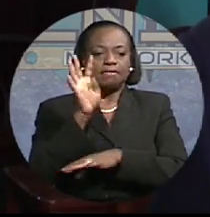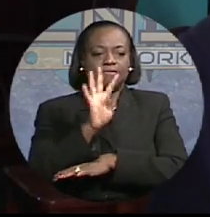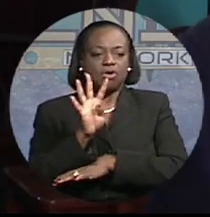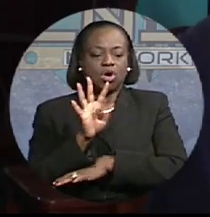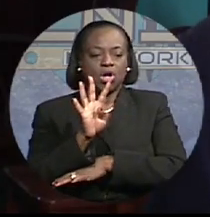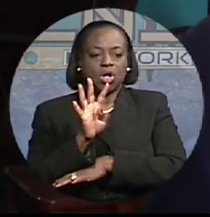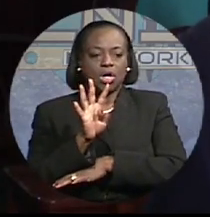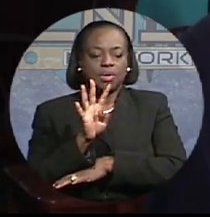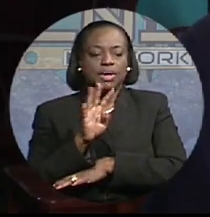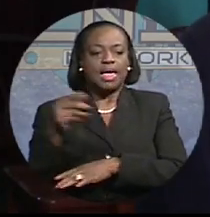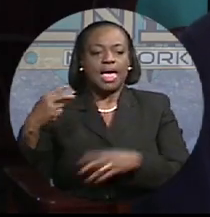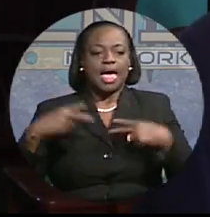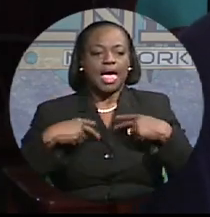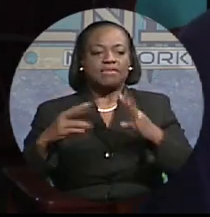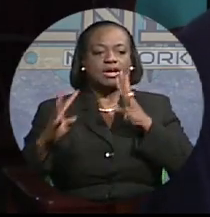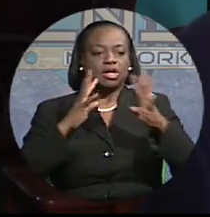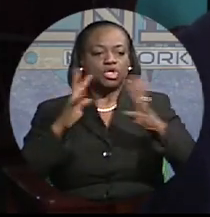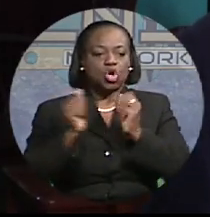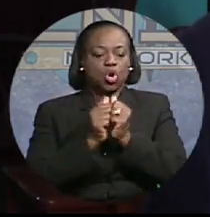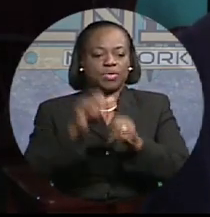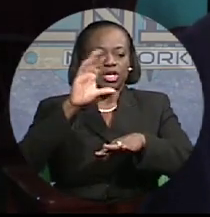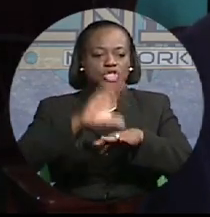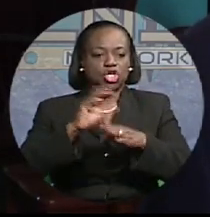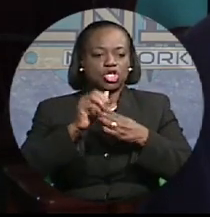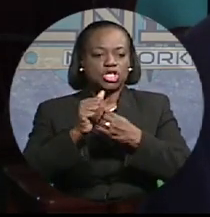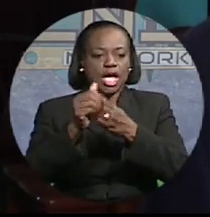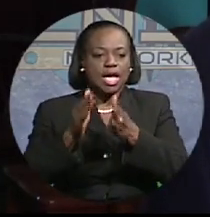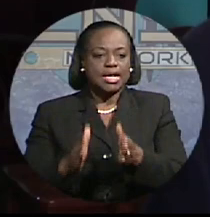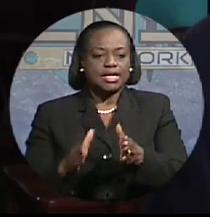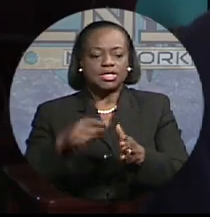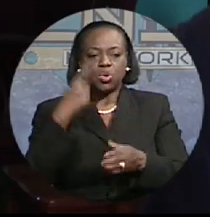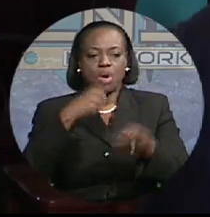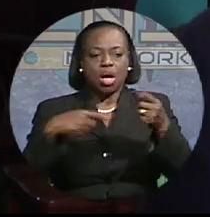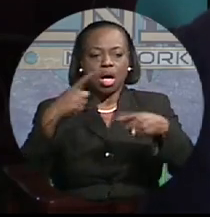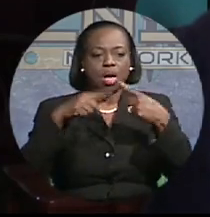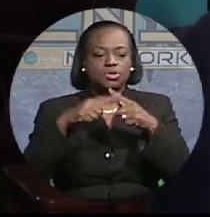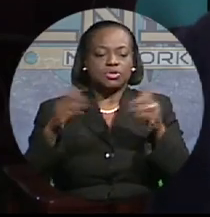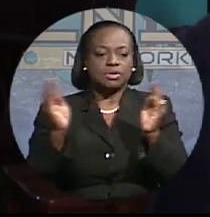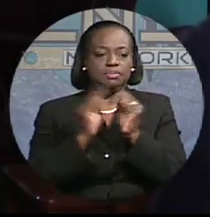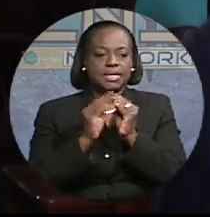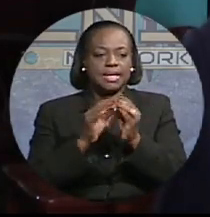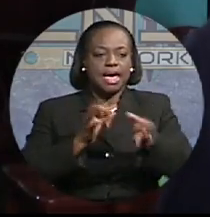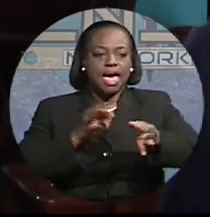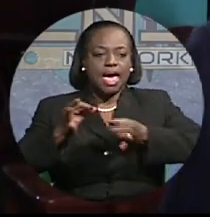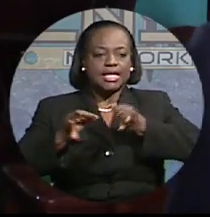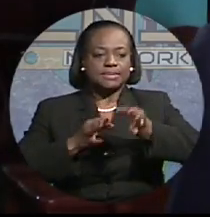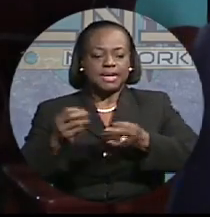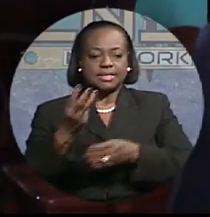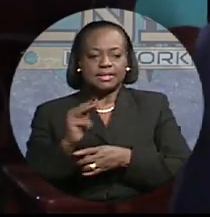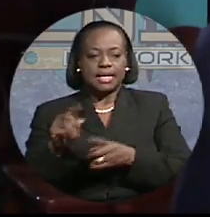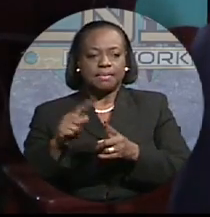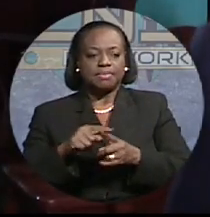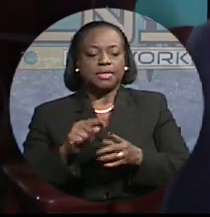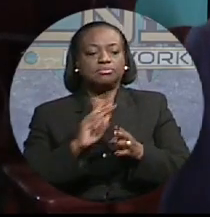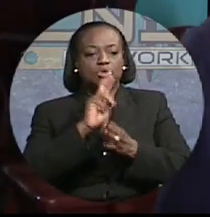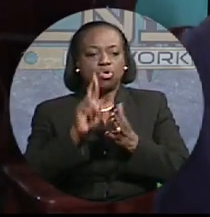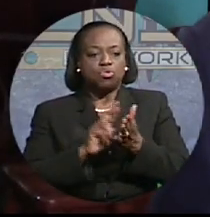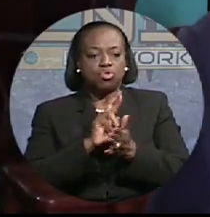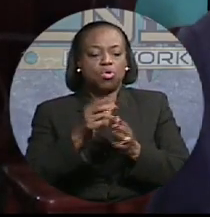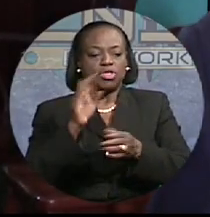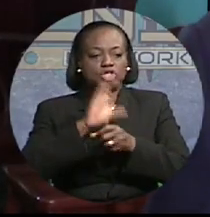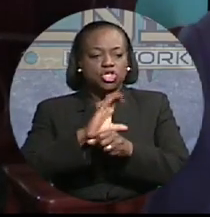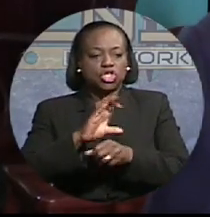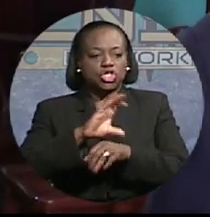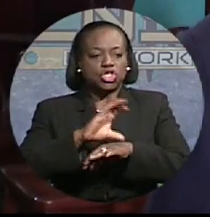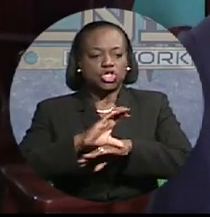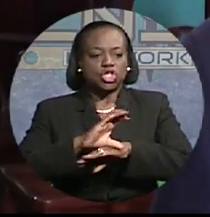the church leaders who attend that meeting, explain to them the role that we feel that the church can play